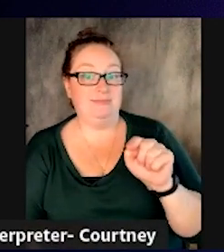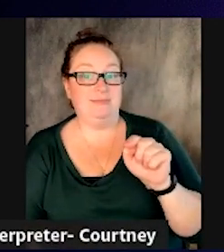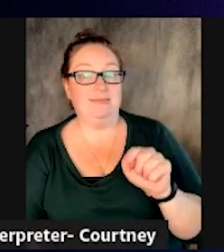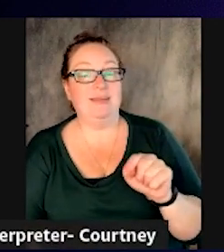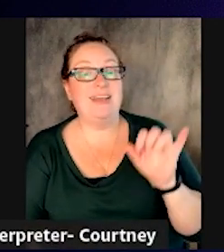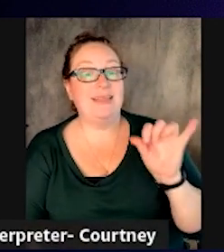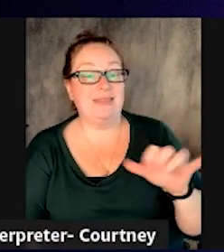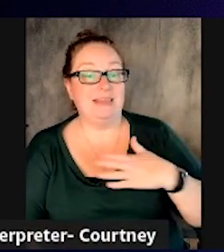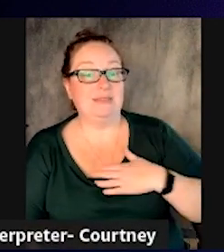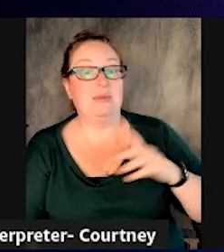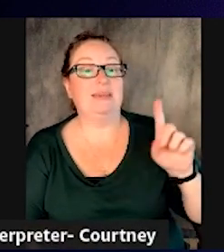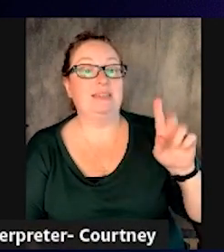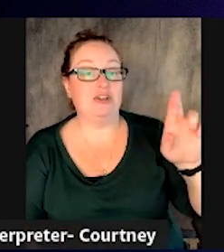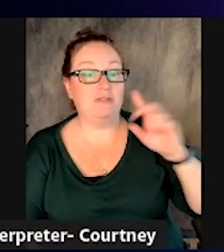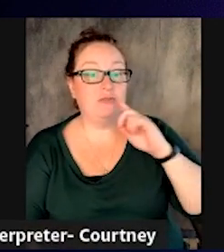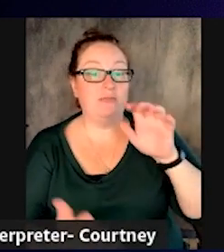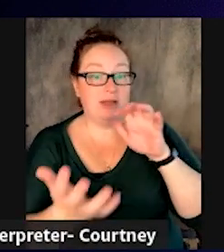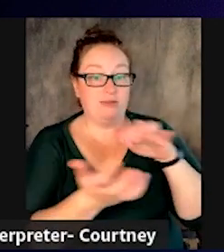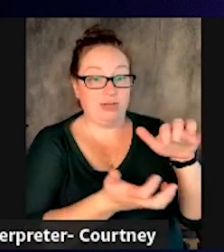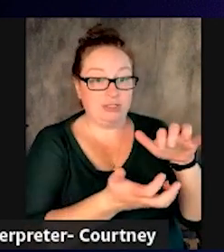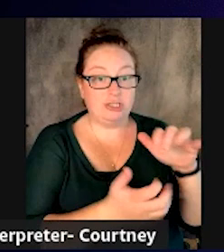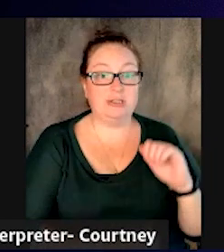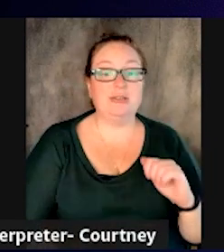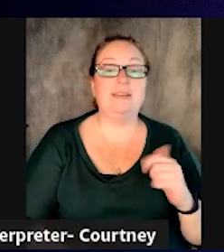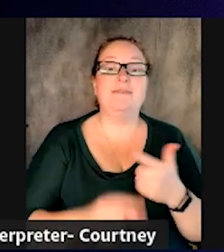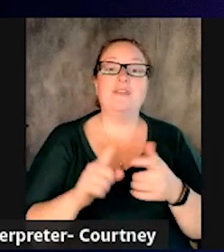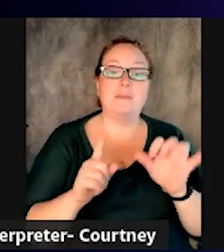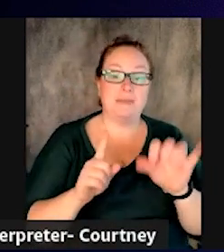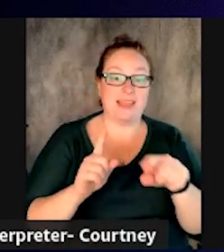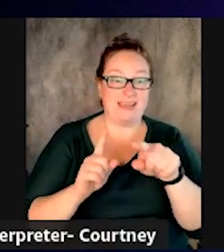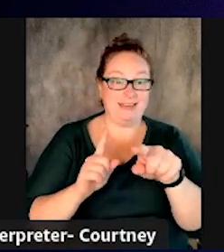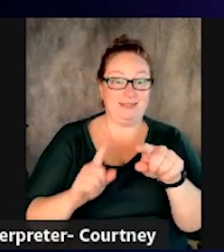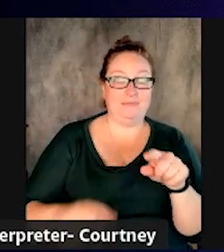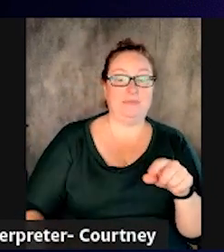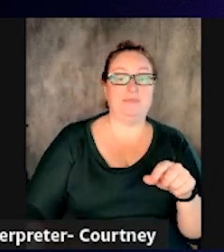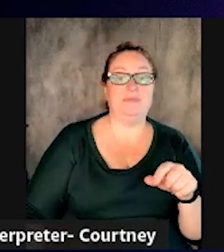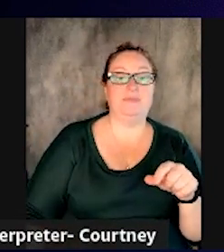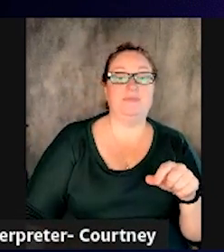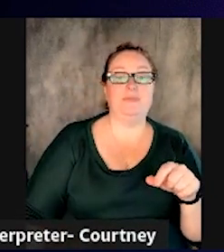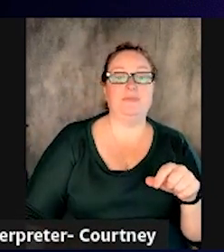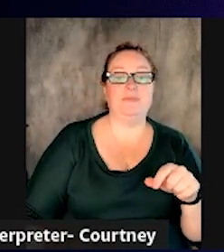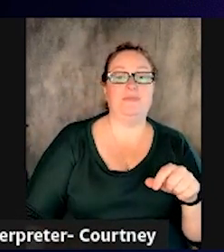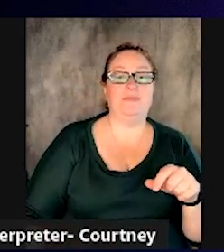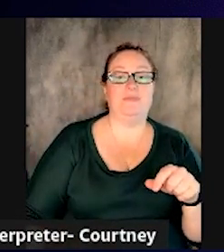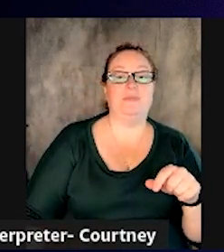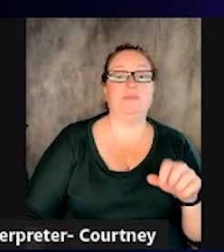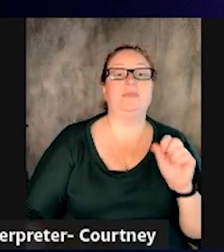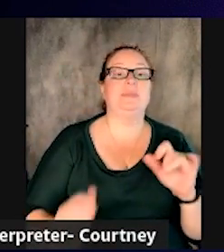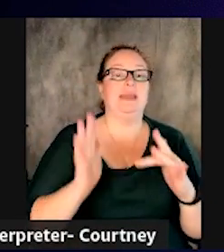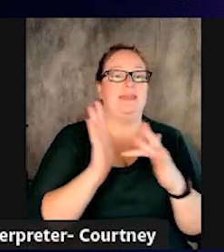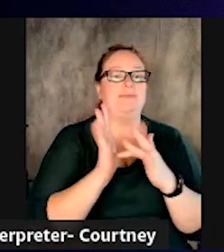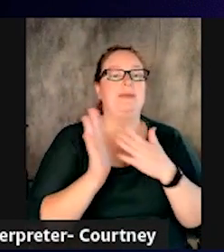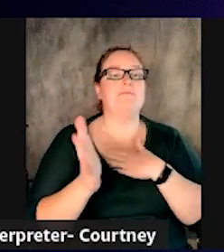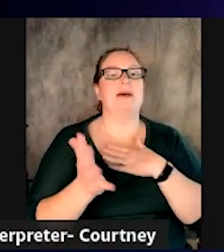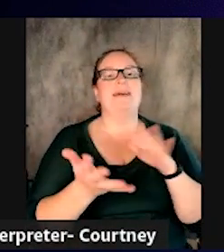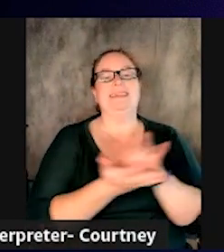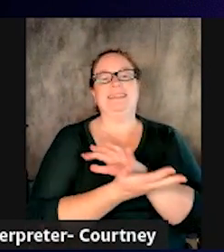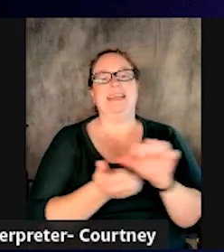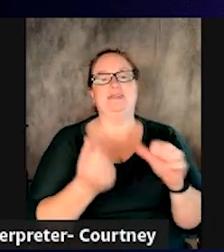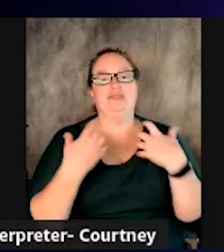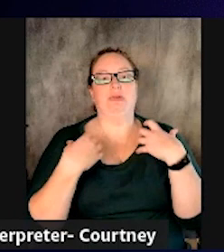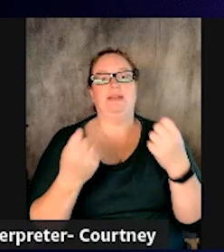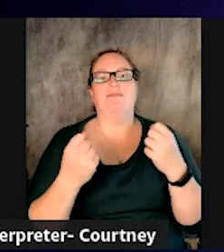my DR after migration. I can, from here, go into my disaster recovery. It's a different